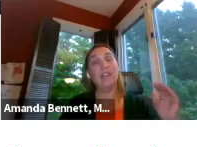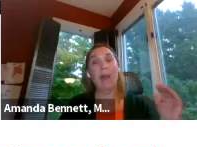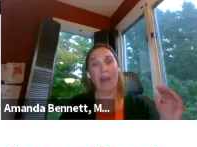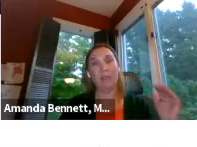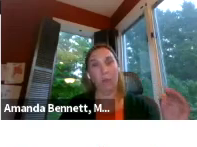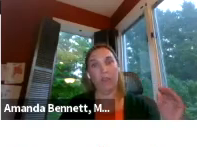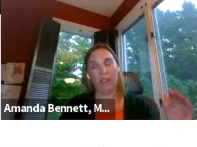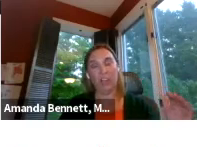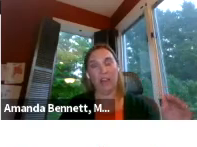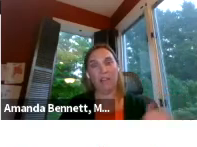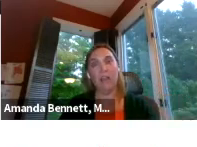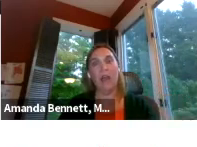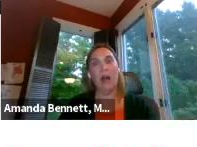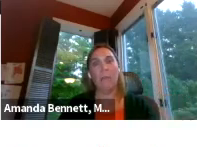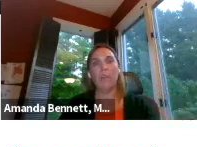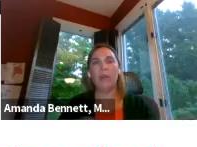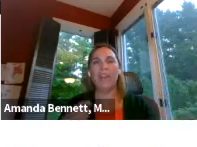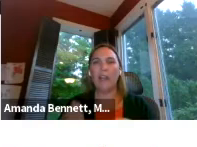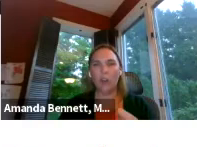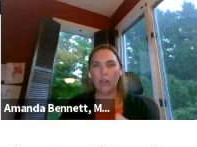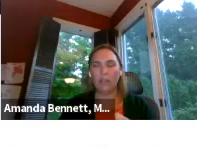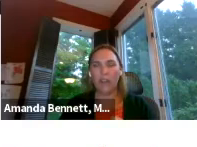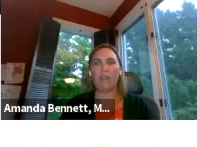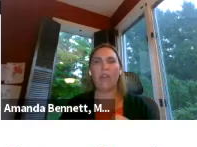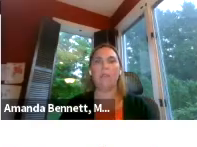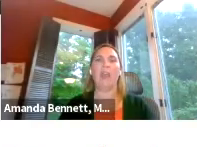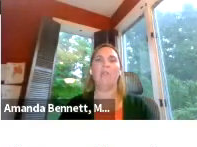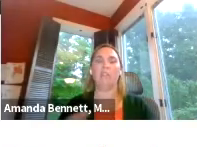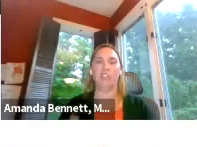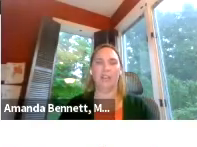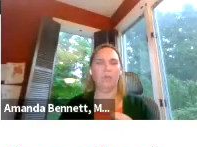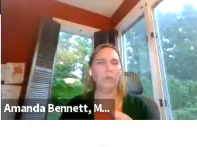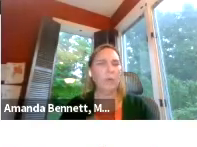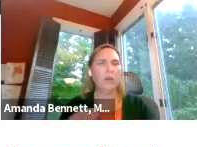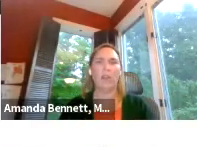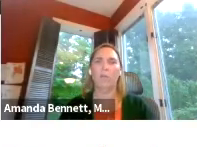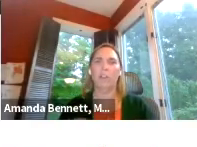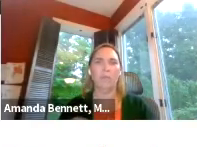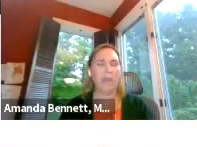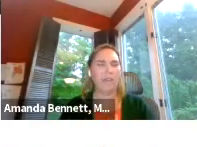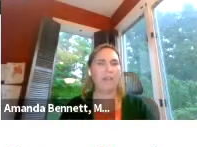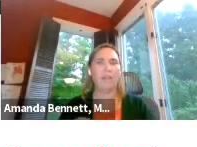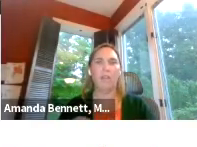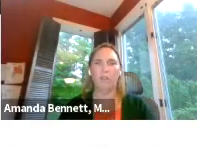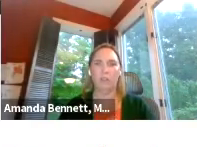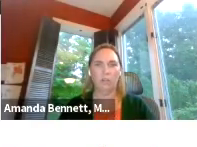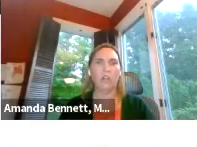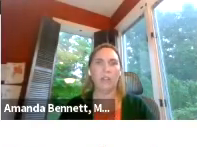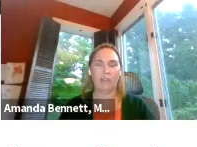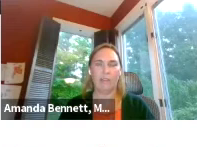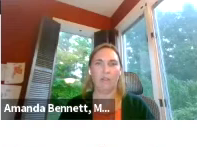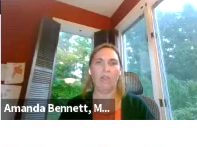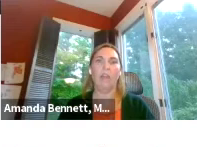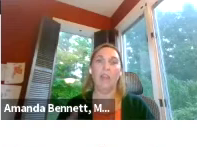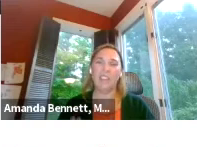the team has for that child. So in that early phase of ABA for a child that's really working on very basic